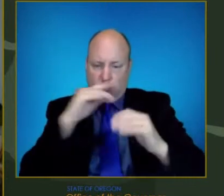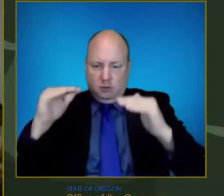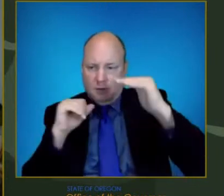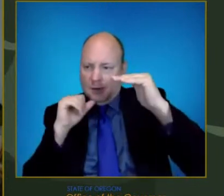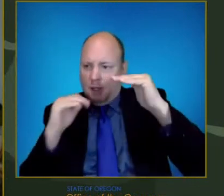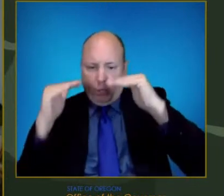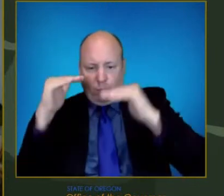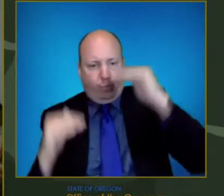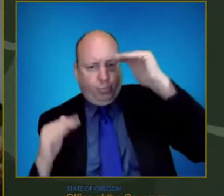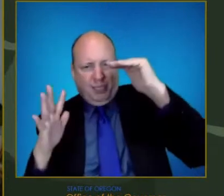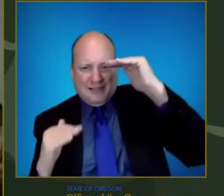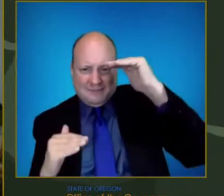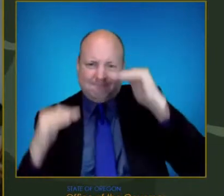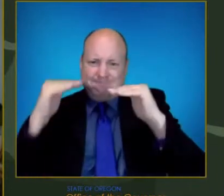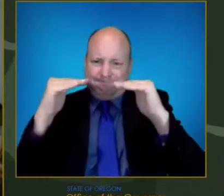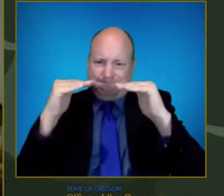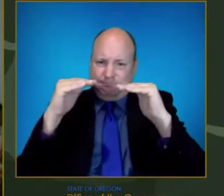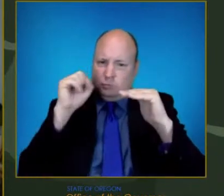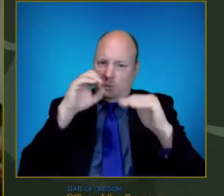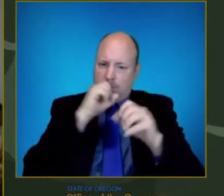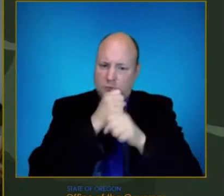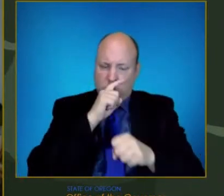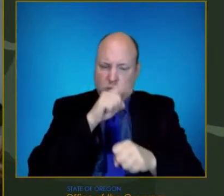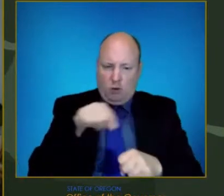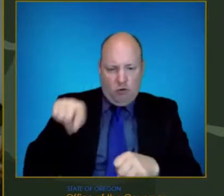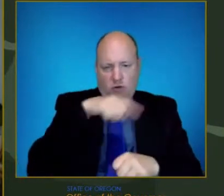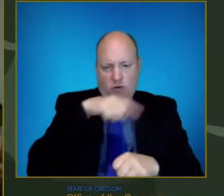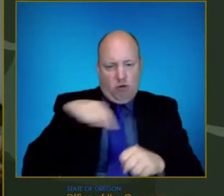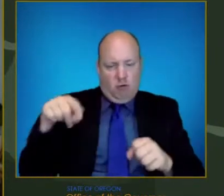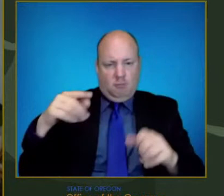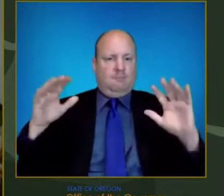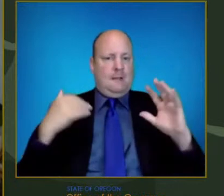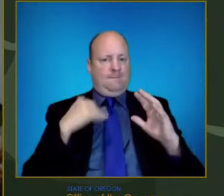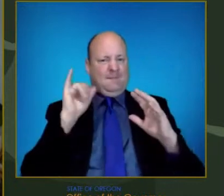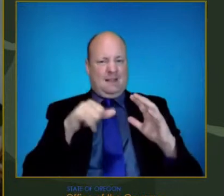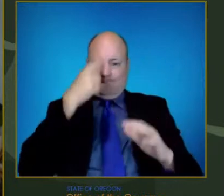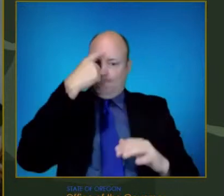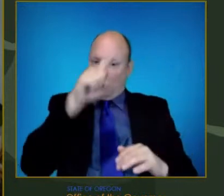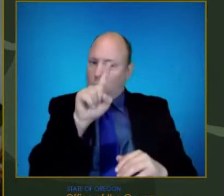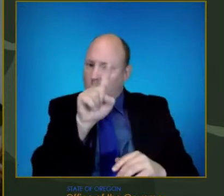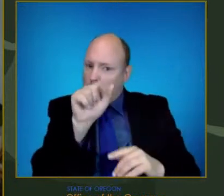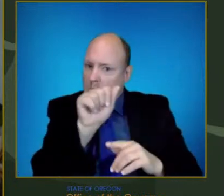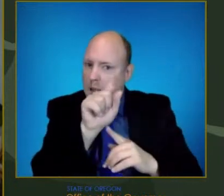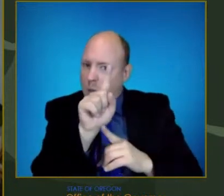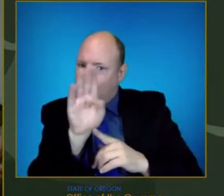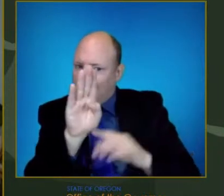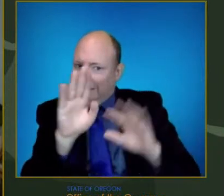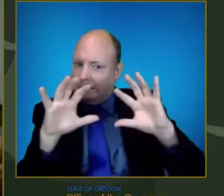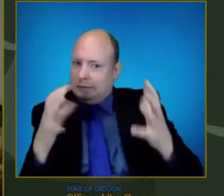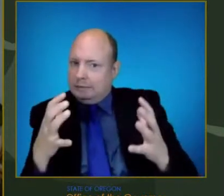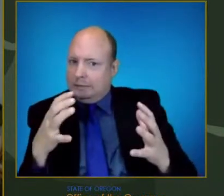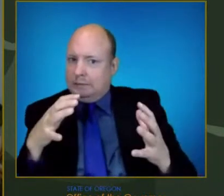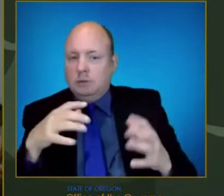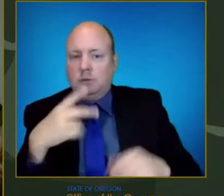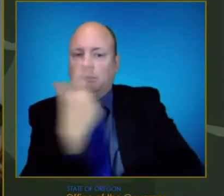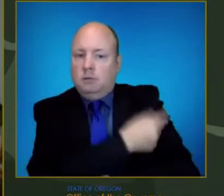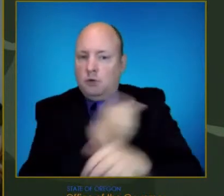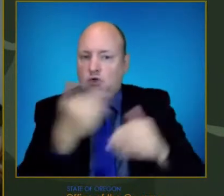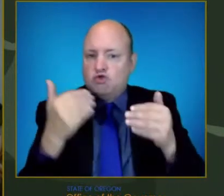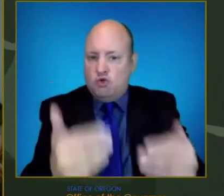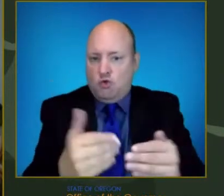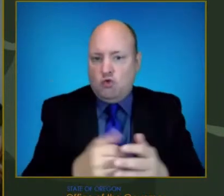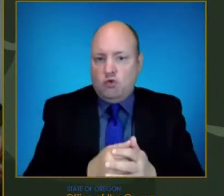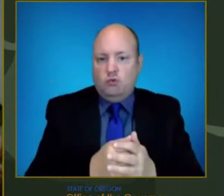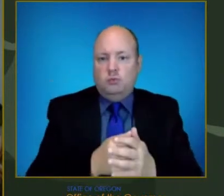and received a Pfizer vaccine more than 6 months ago, you are eligible today. Please talk to your healthcare provider and consider getting a booster